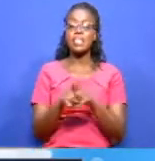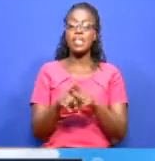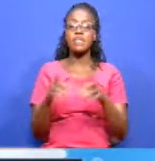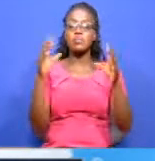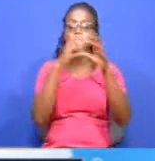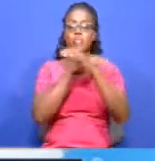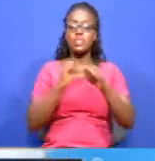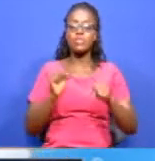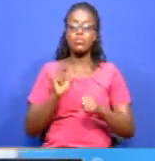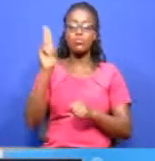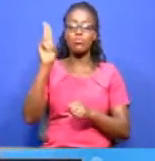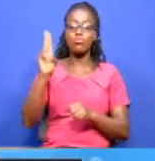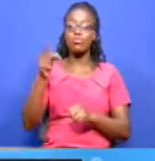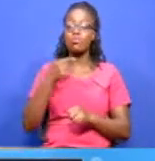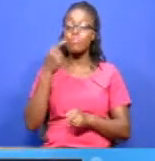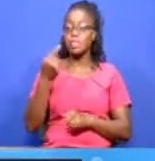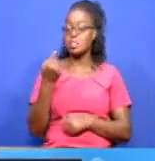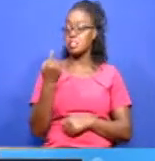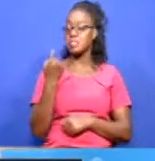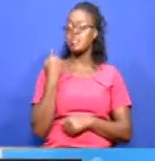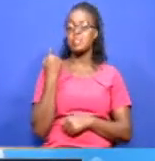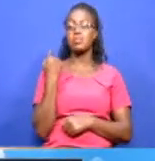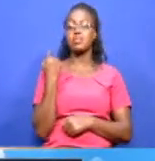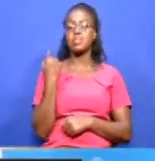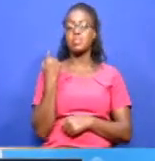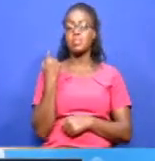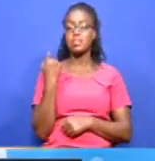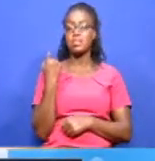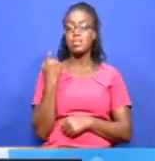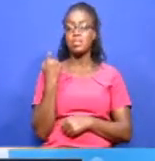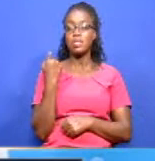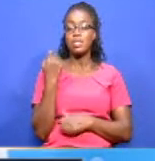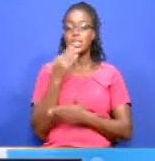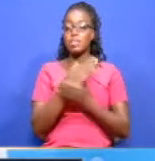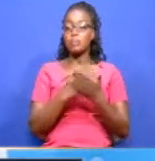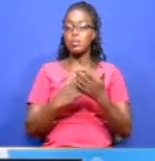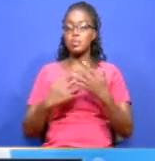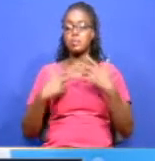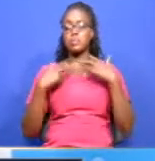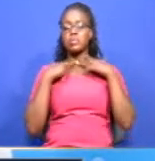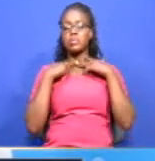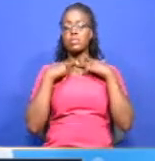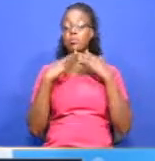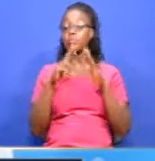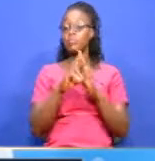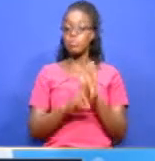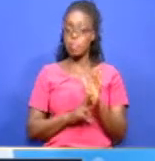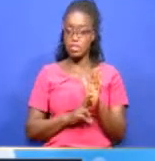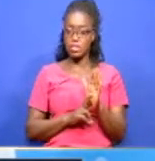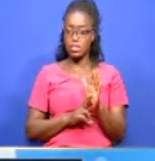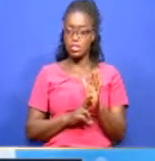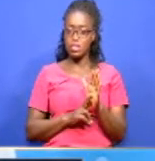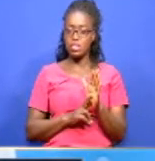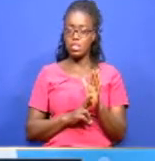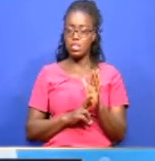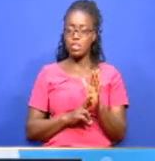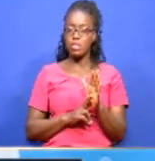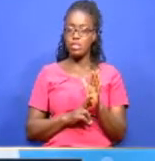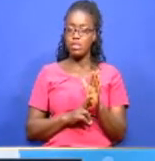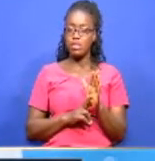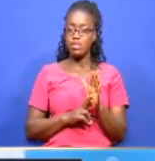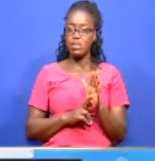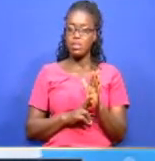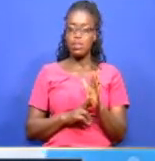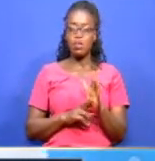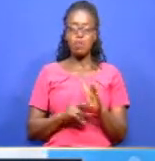Uhuru Kenyatta said yesterday, the partial lockdown measures would not go on longer